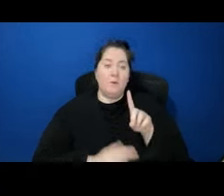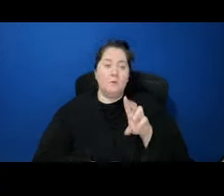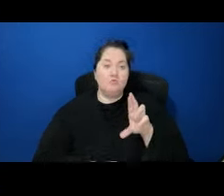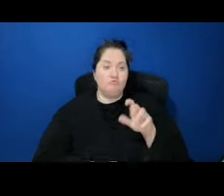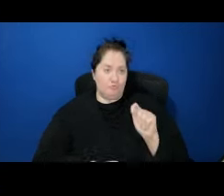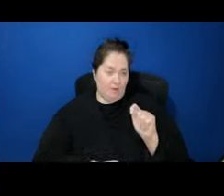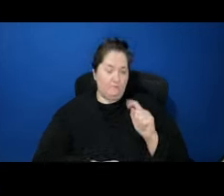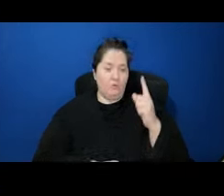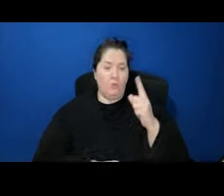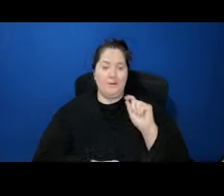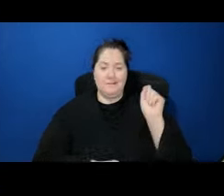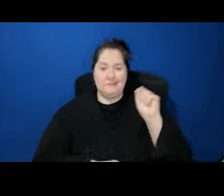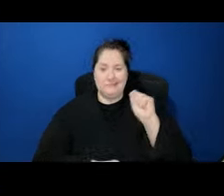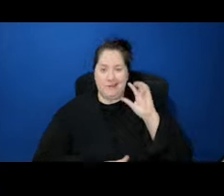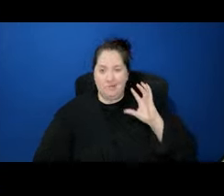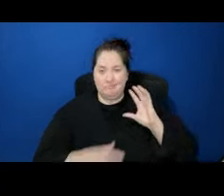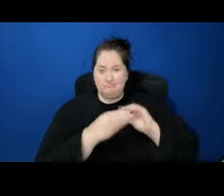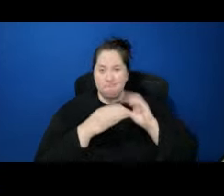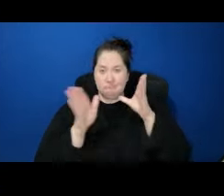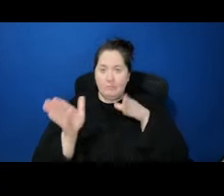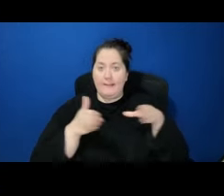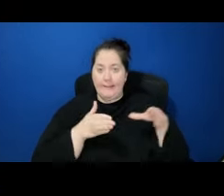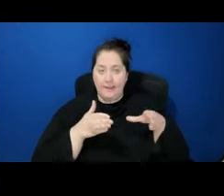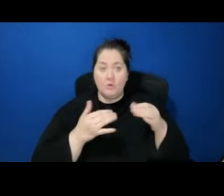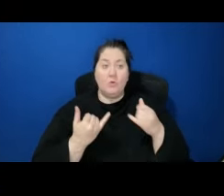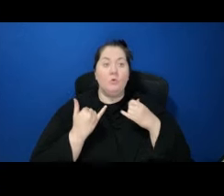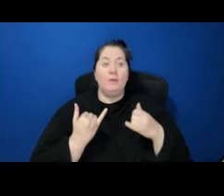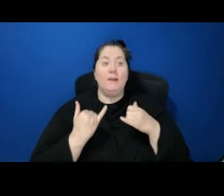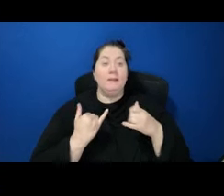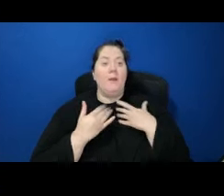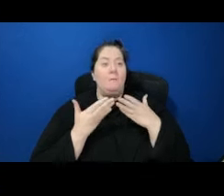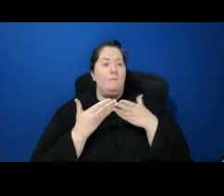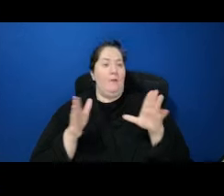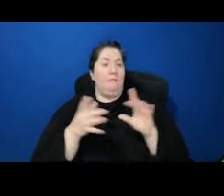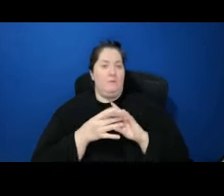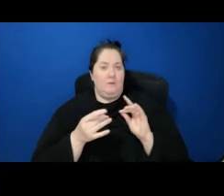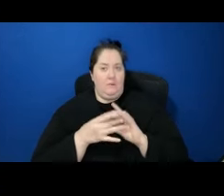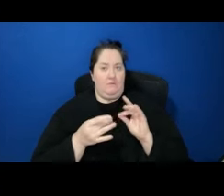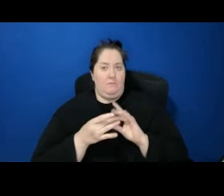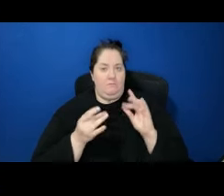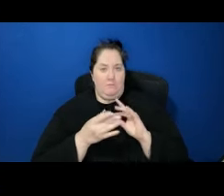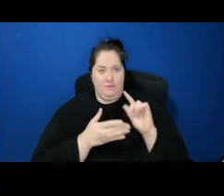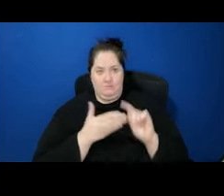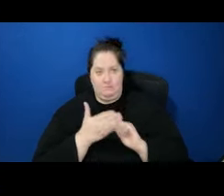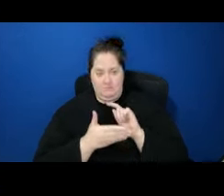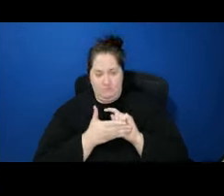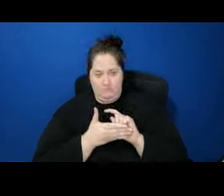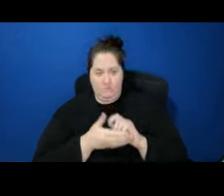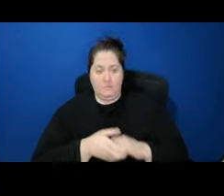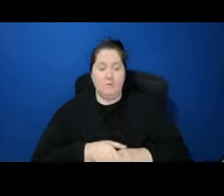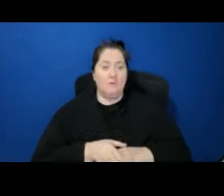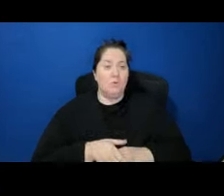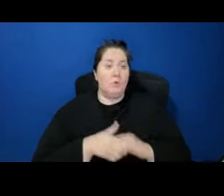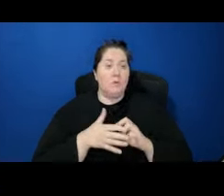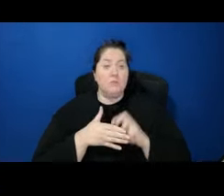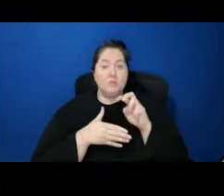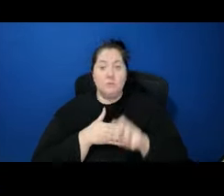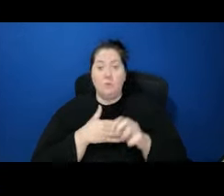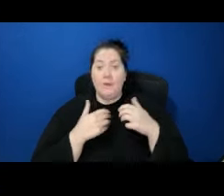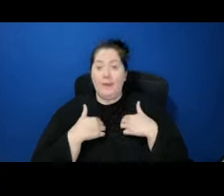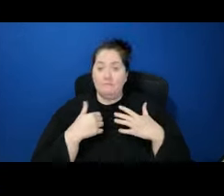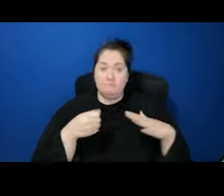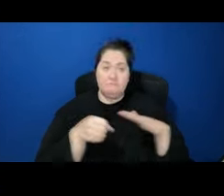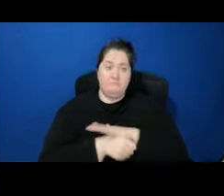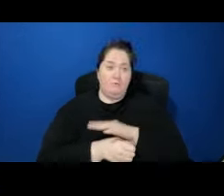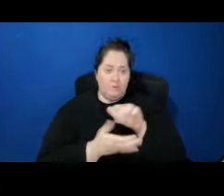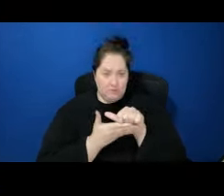Seattle Comprehensive Plan, of which we're currently in the public commenting period. We'll jump right in because we have a packed